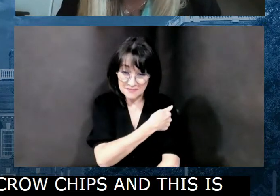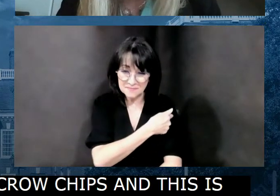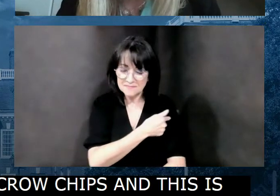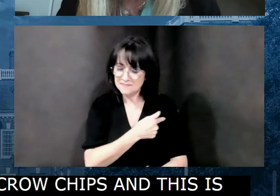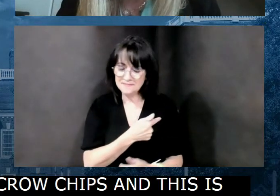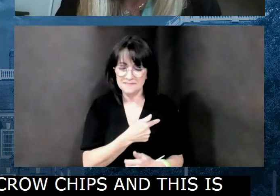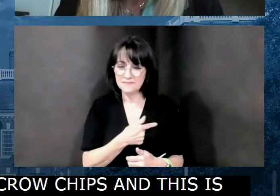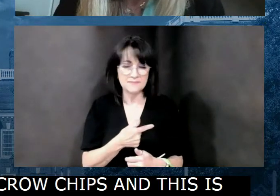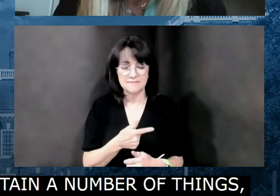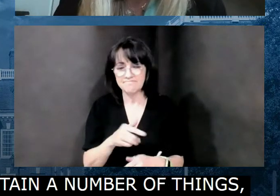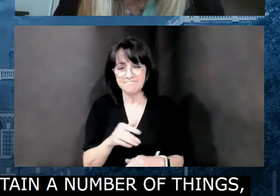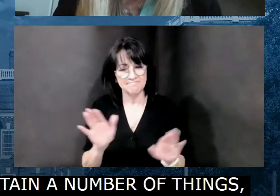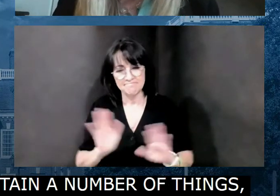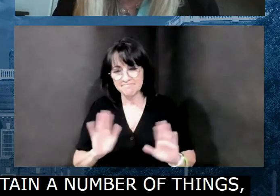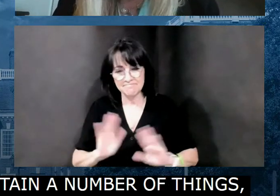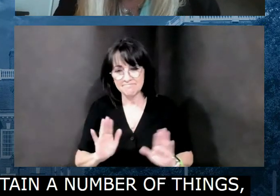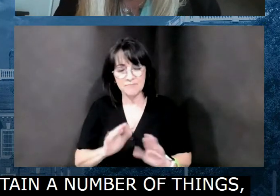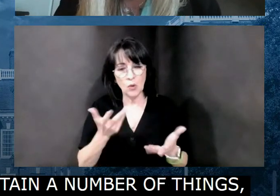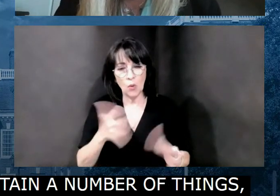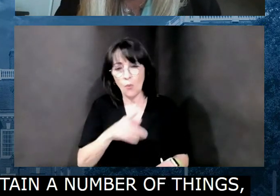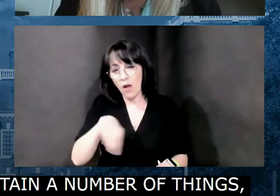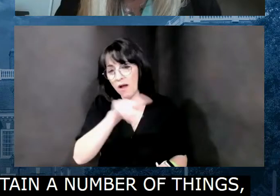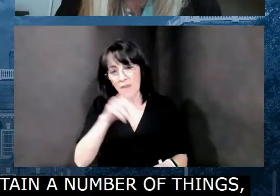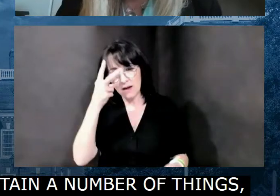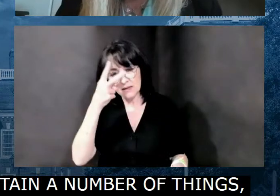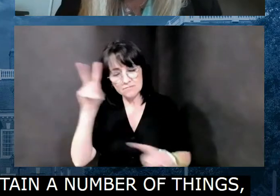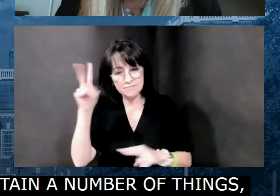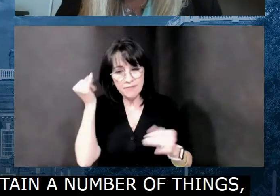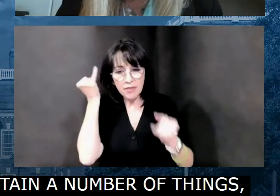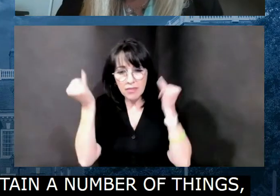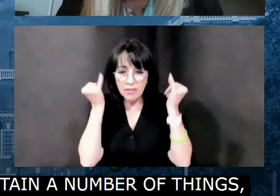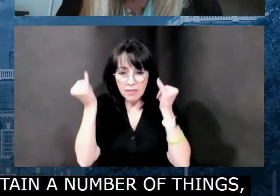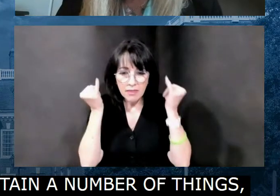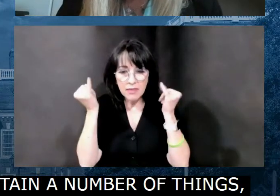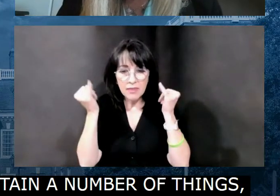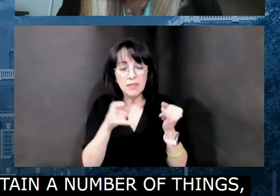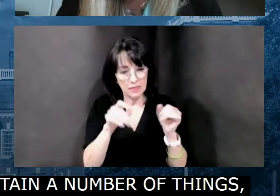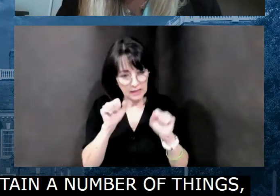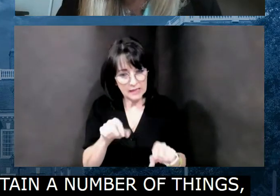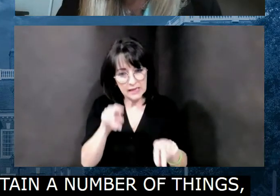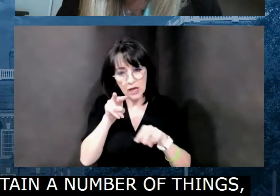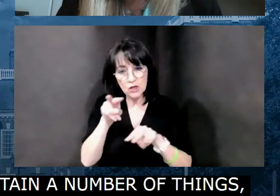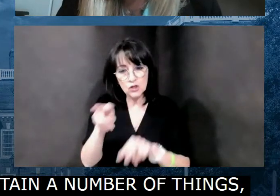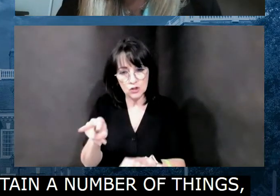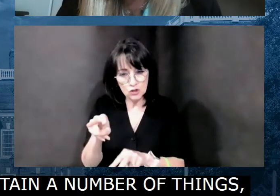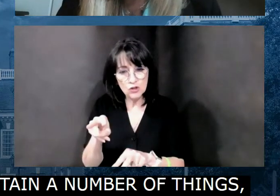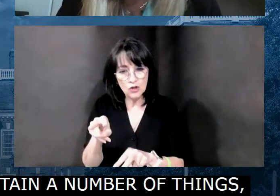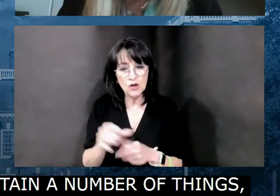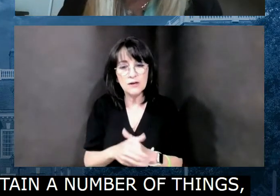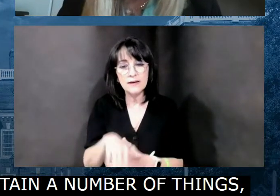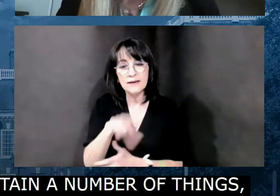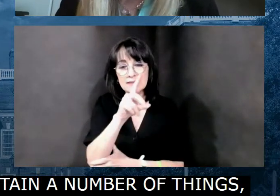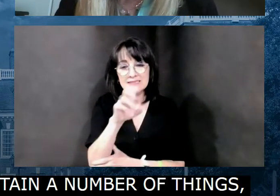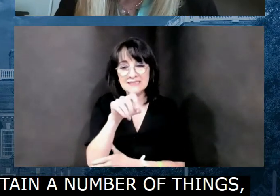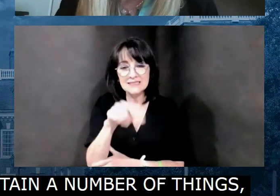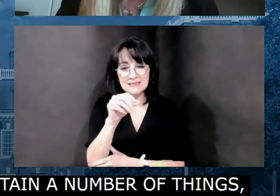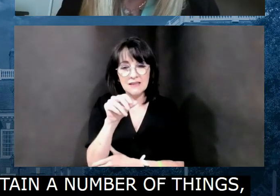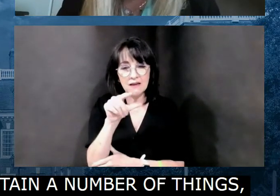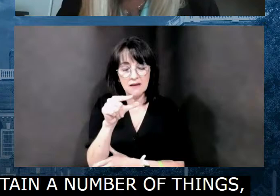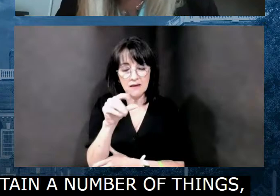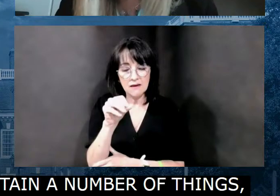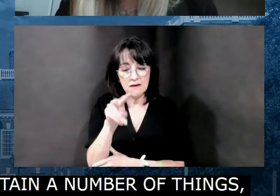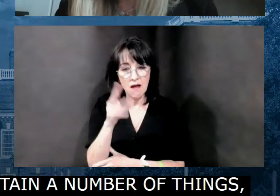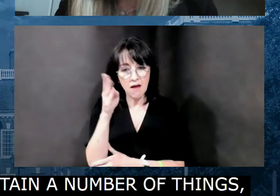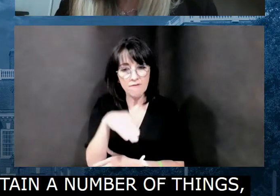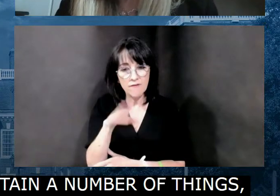de.gov/COVID vaccine. And you'll see a document under a tab that says allergy and ingredient list, and